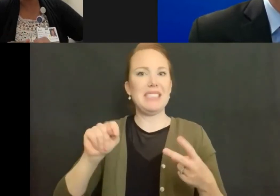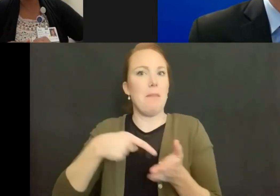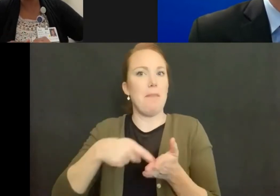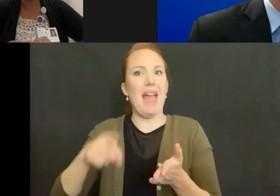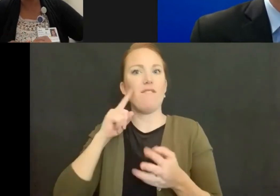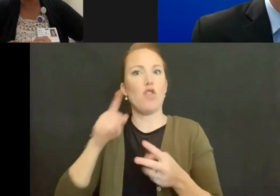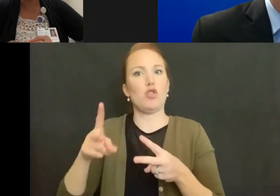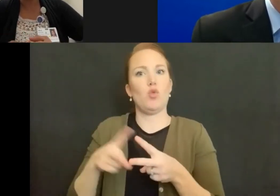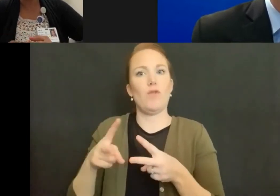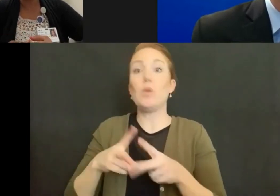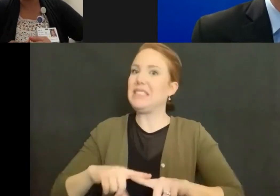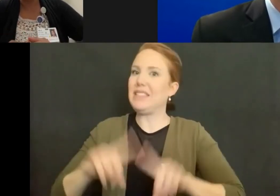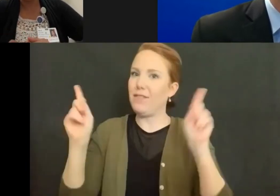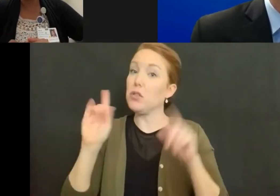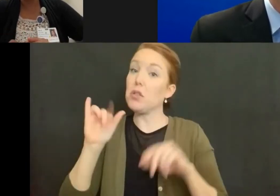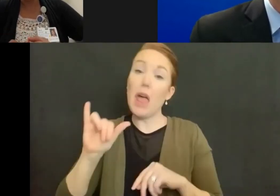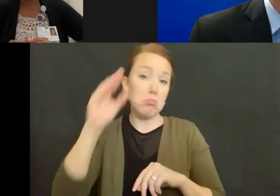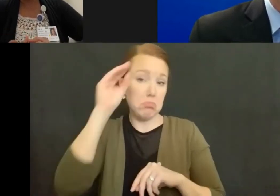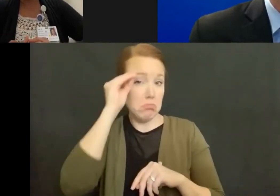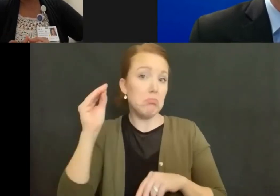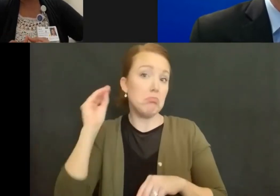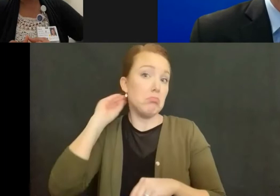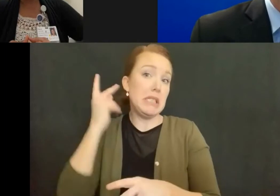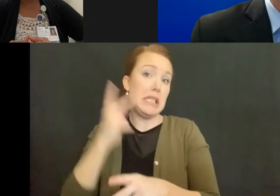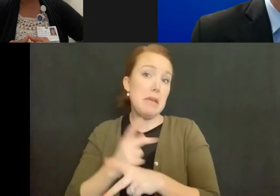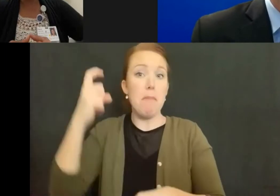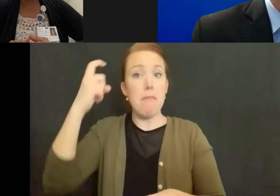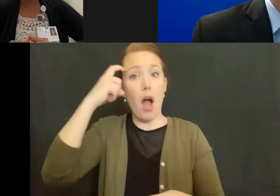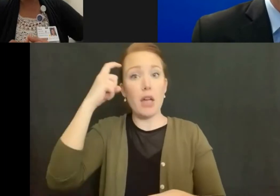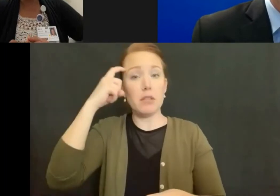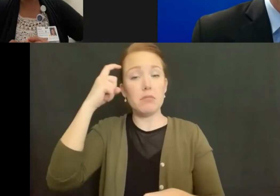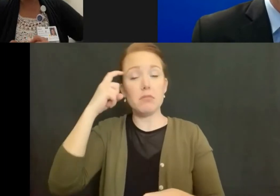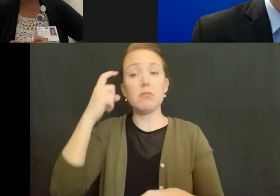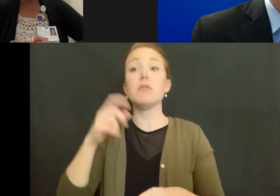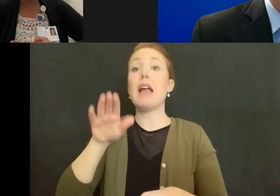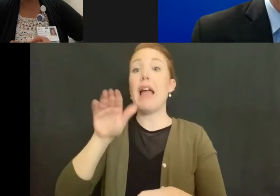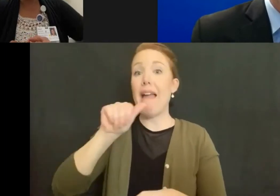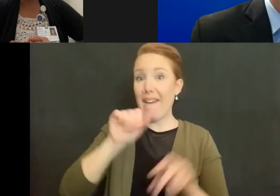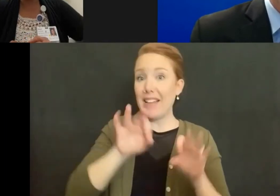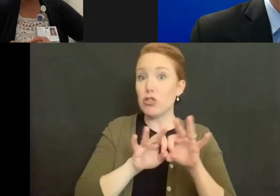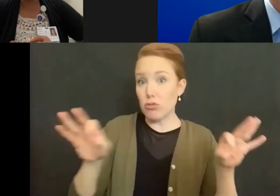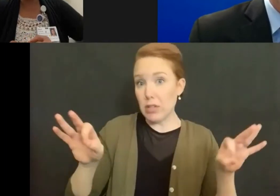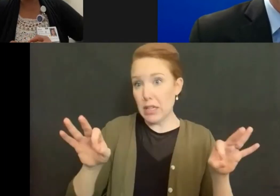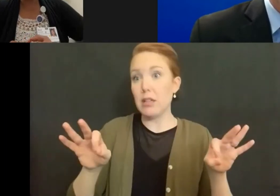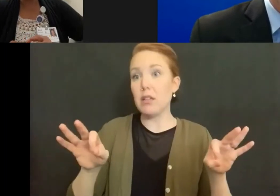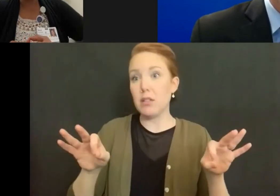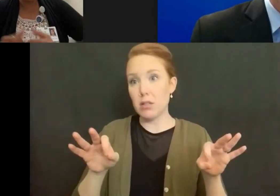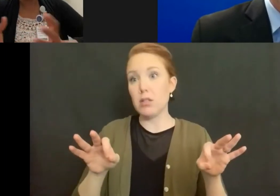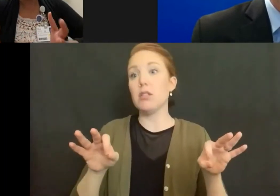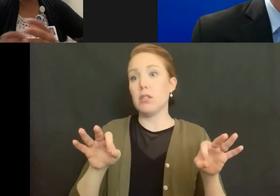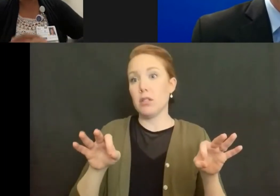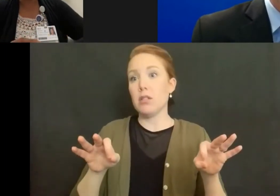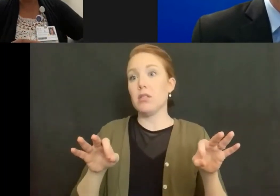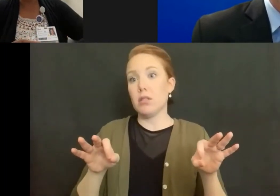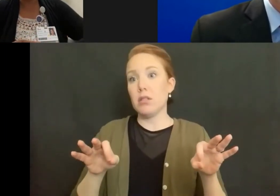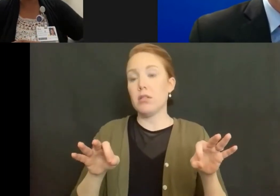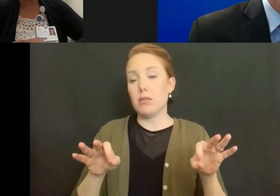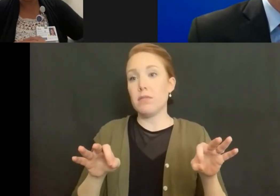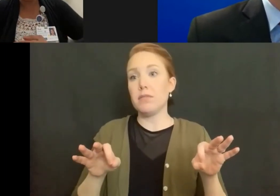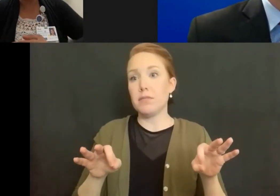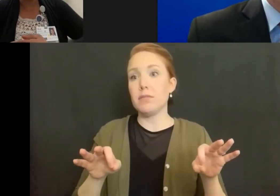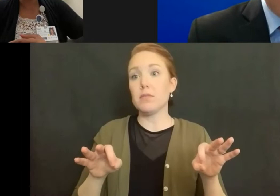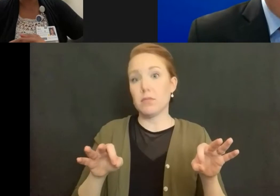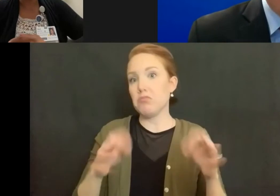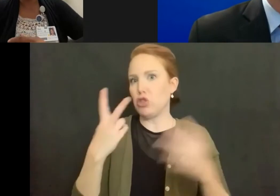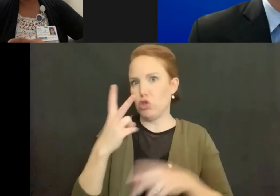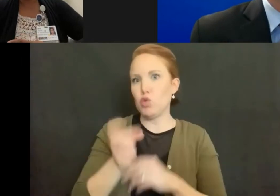that one thing that you want to keep in mind. Um, Associate degree will be only probably 2 years